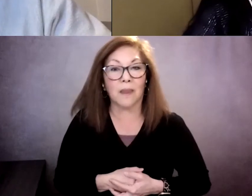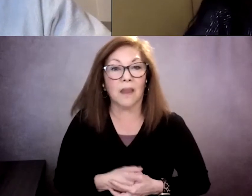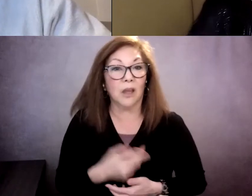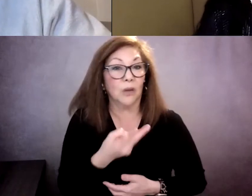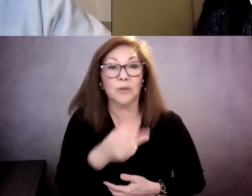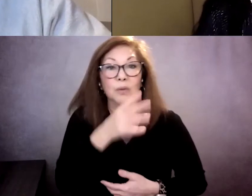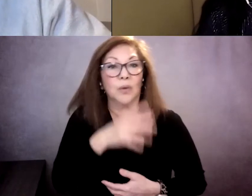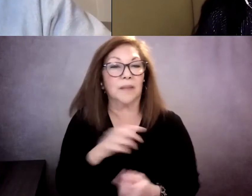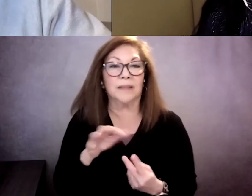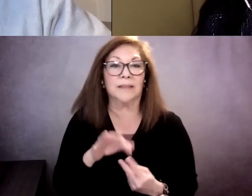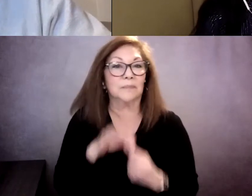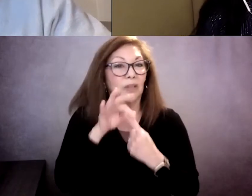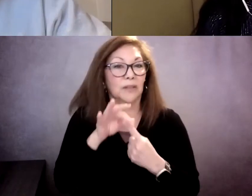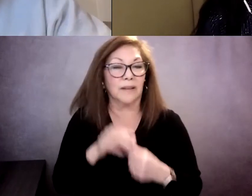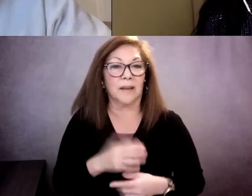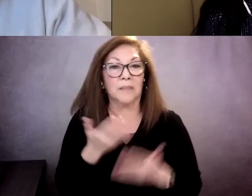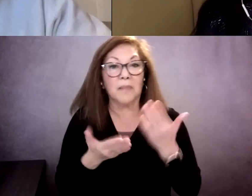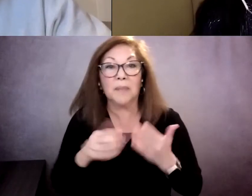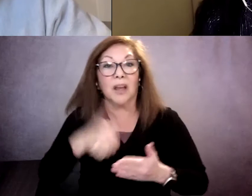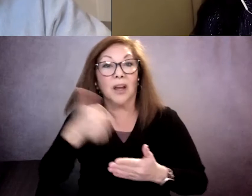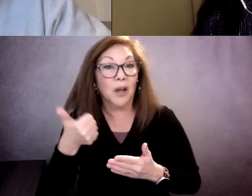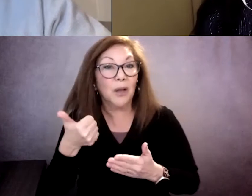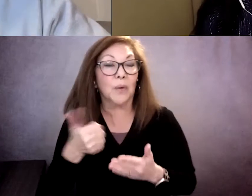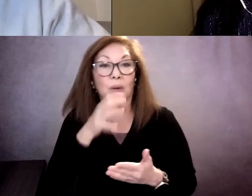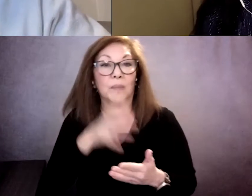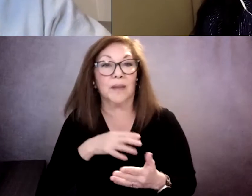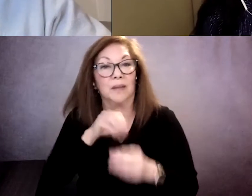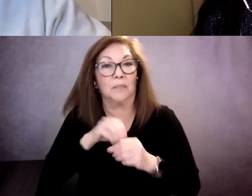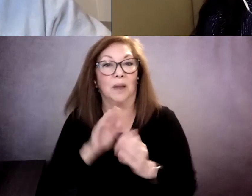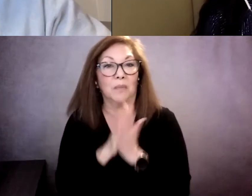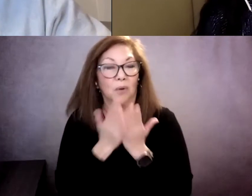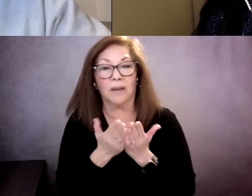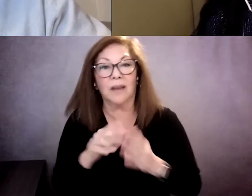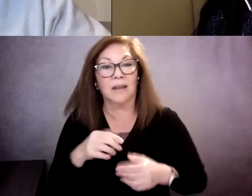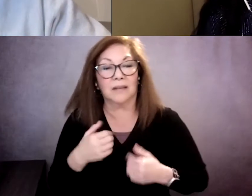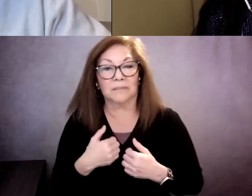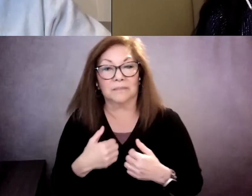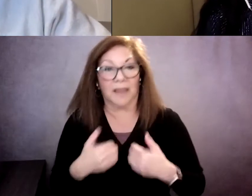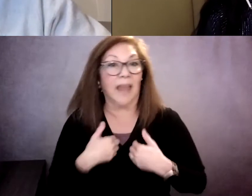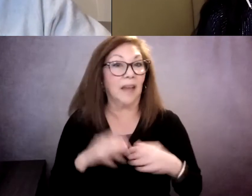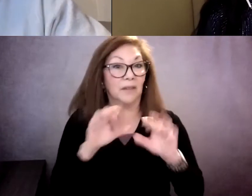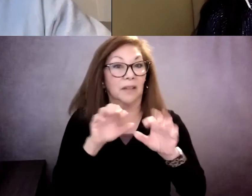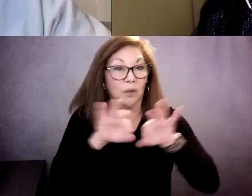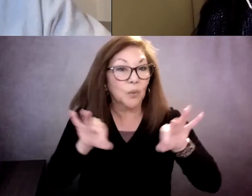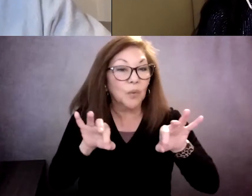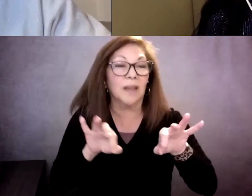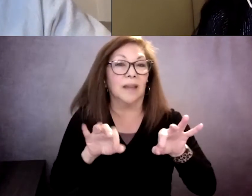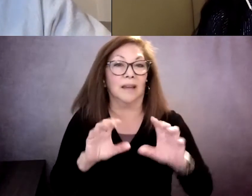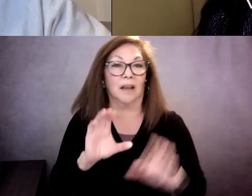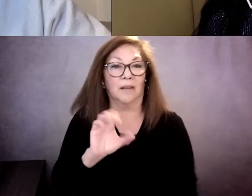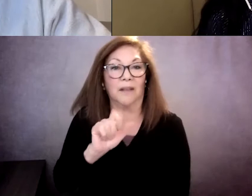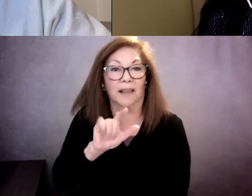women in particular, and perhaps a few others in my book, they did have a degree of class